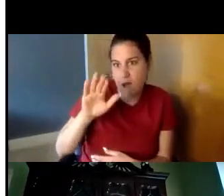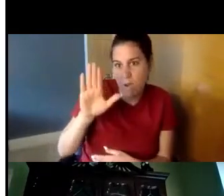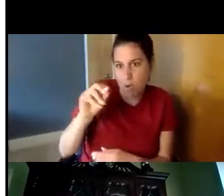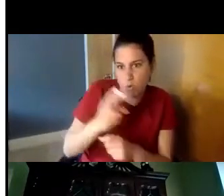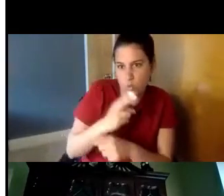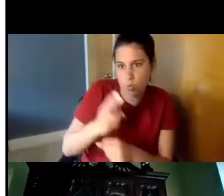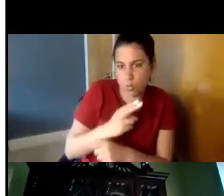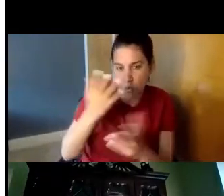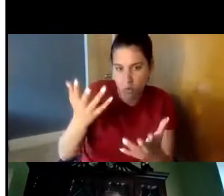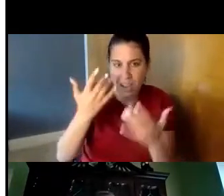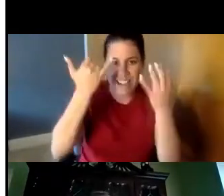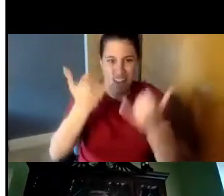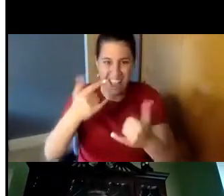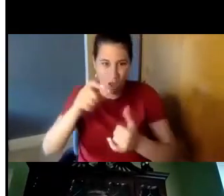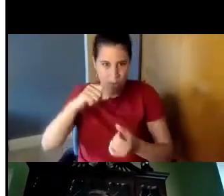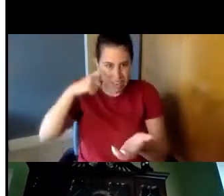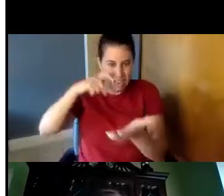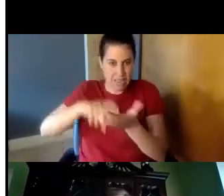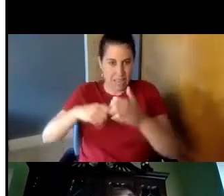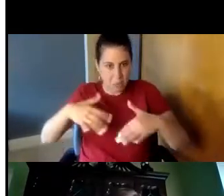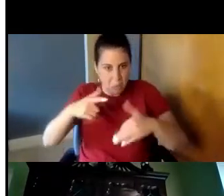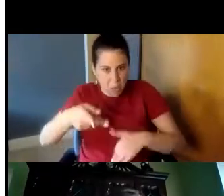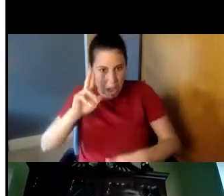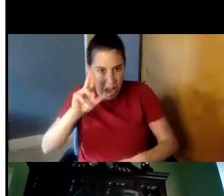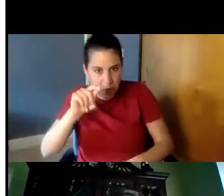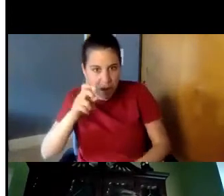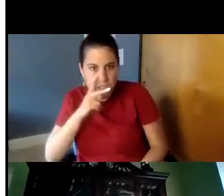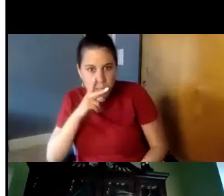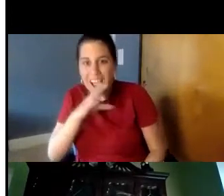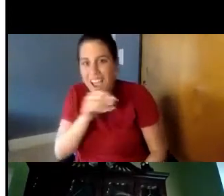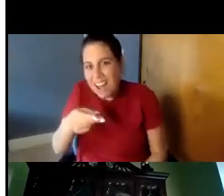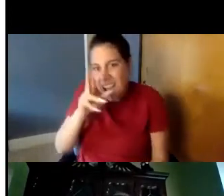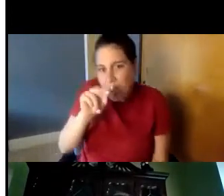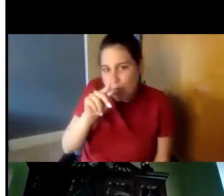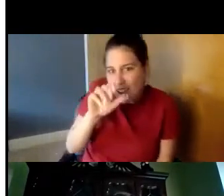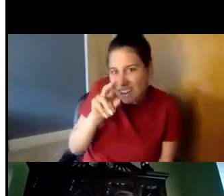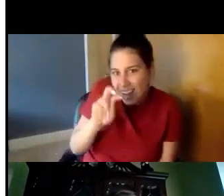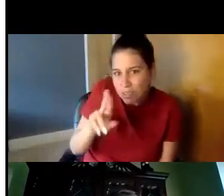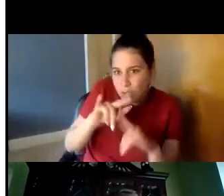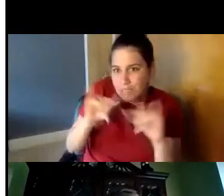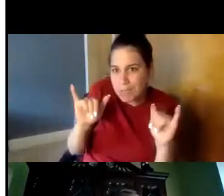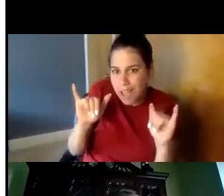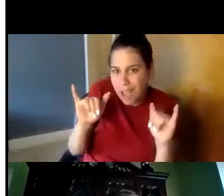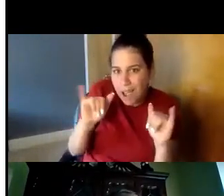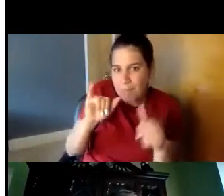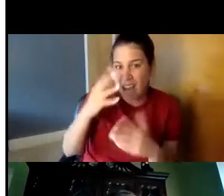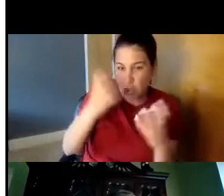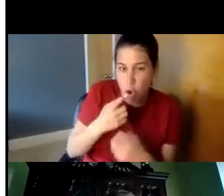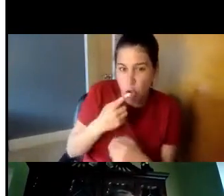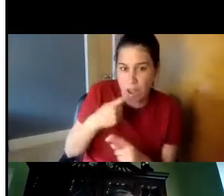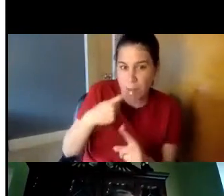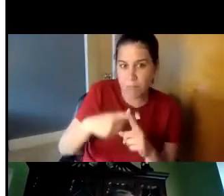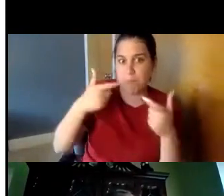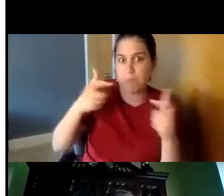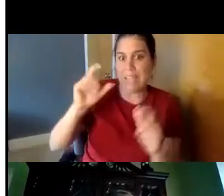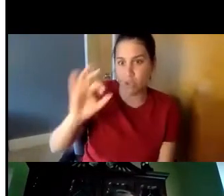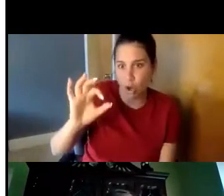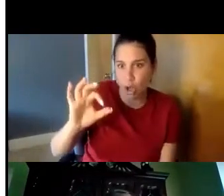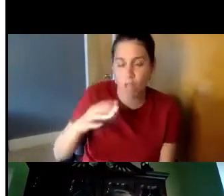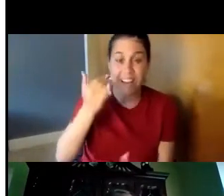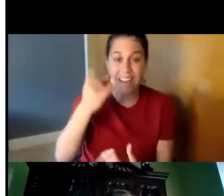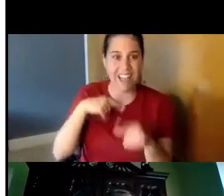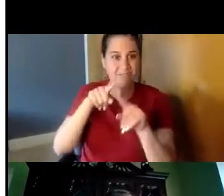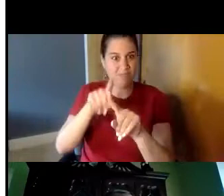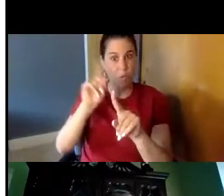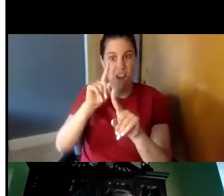where we should be concerned about high rates of smoking and also high rates of cancer co-occurring. And specifically, we can focus right in our